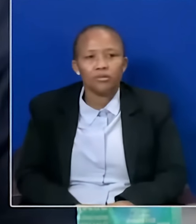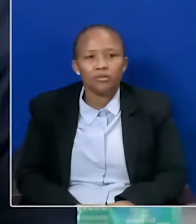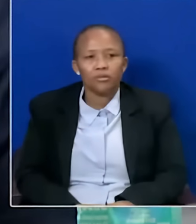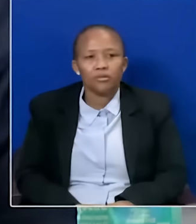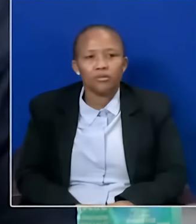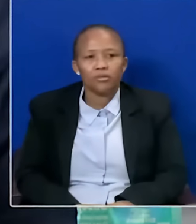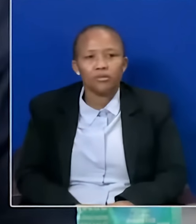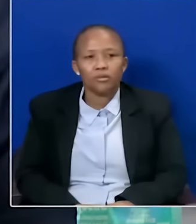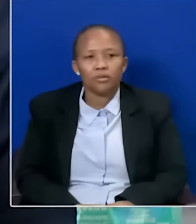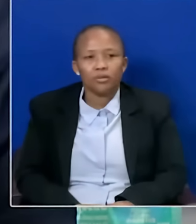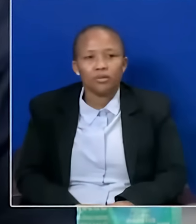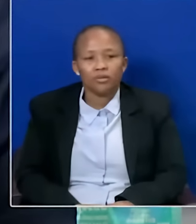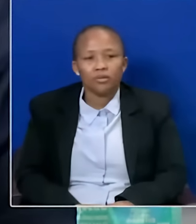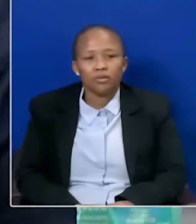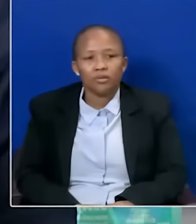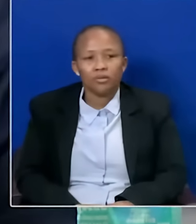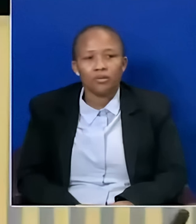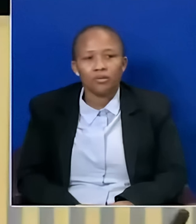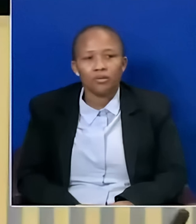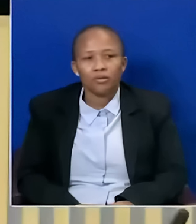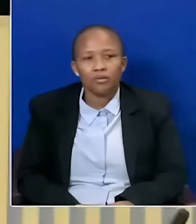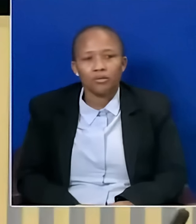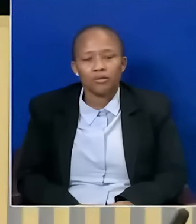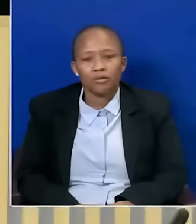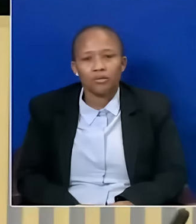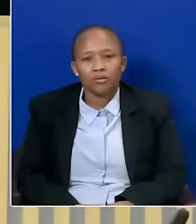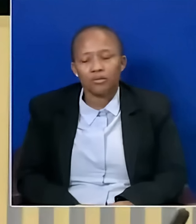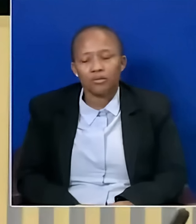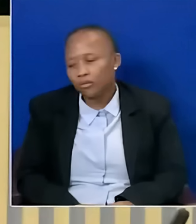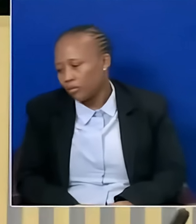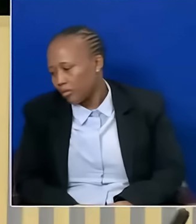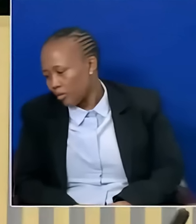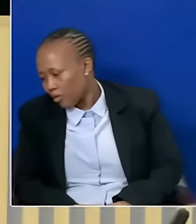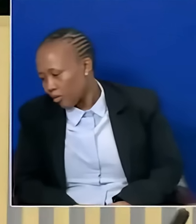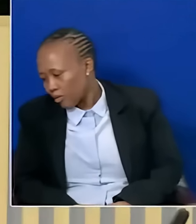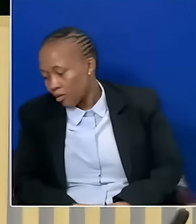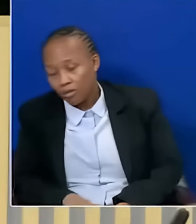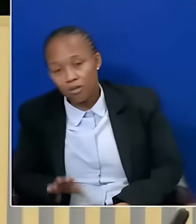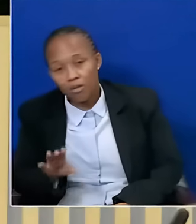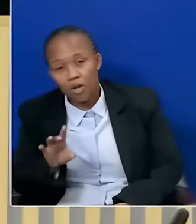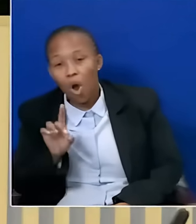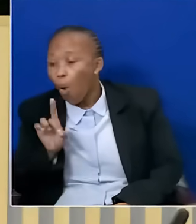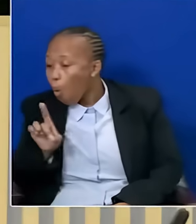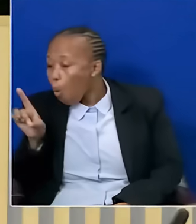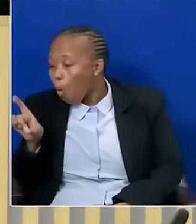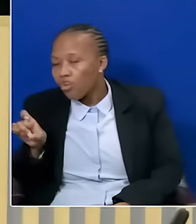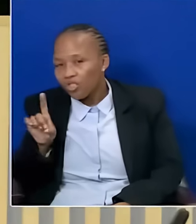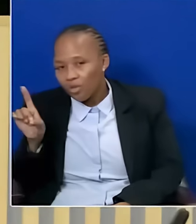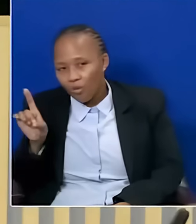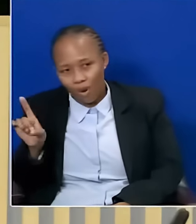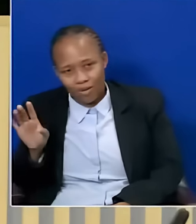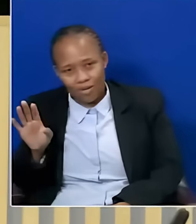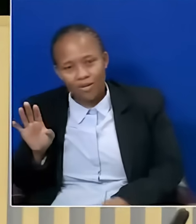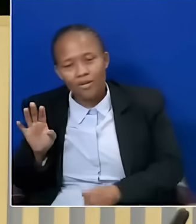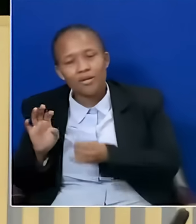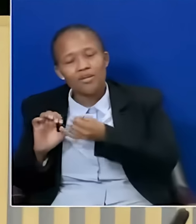But I mean, I thought the question was, unless I misheard it, is to try and get an explanation for